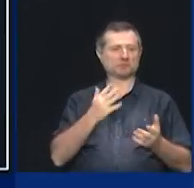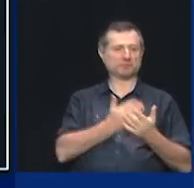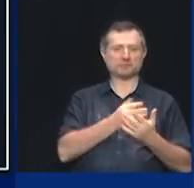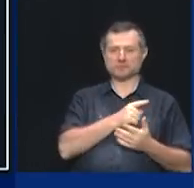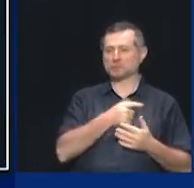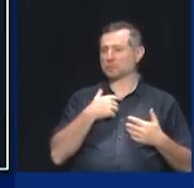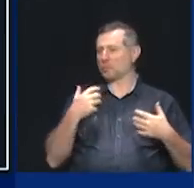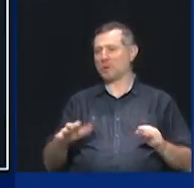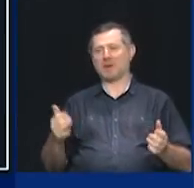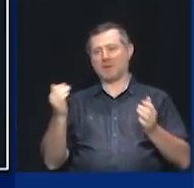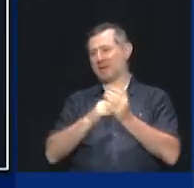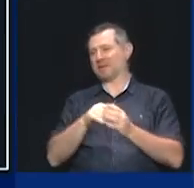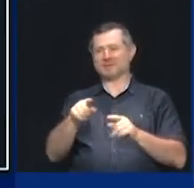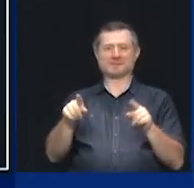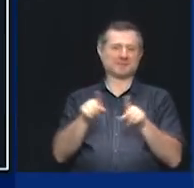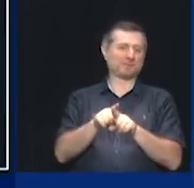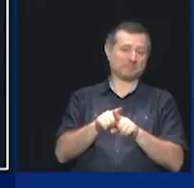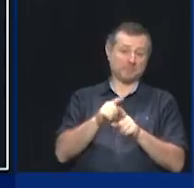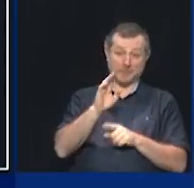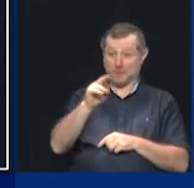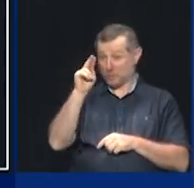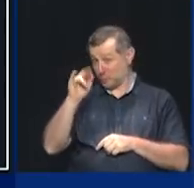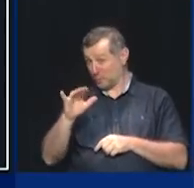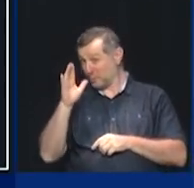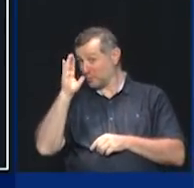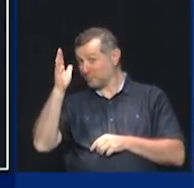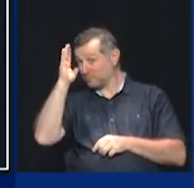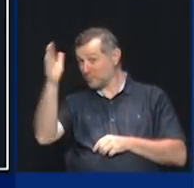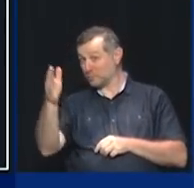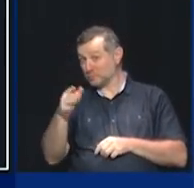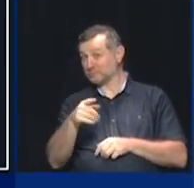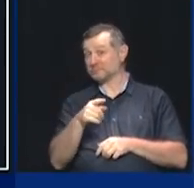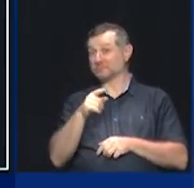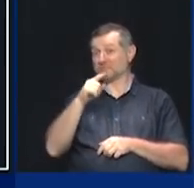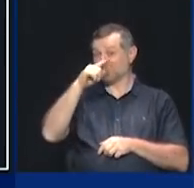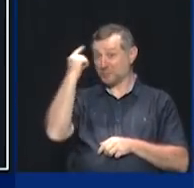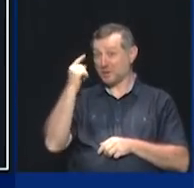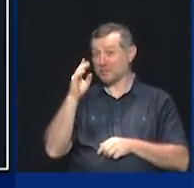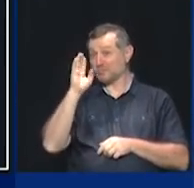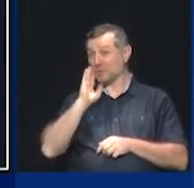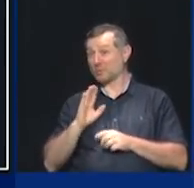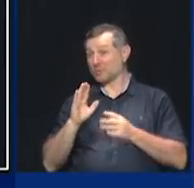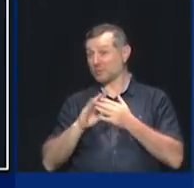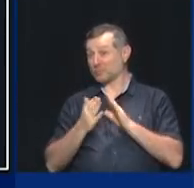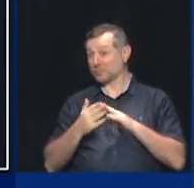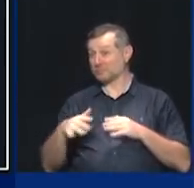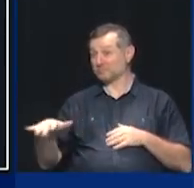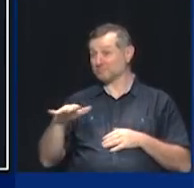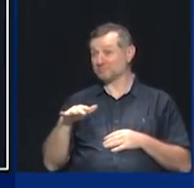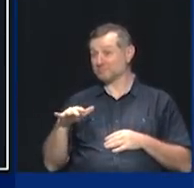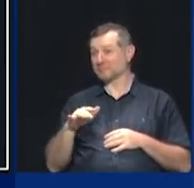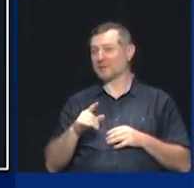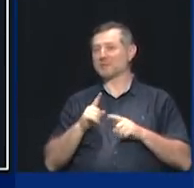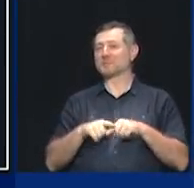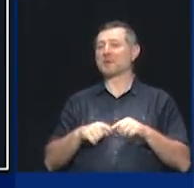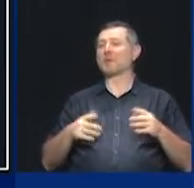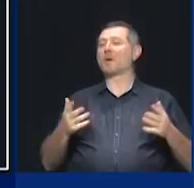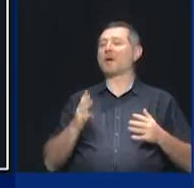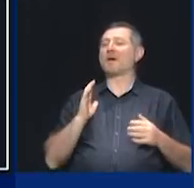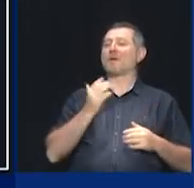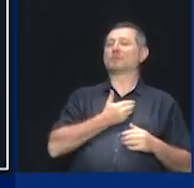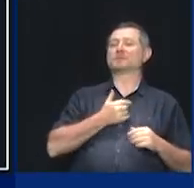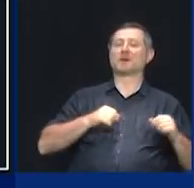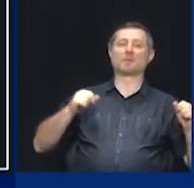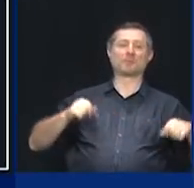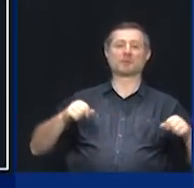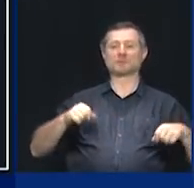state, the future of the black and brown young people, all depends on our ability to get this recent gun crisis